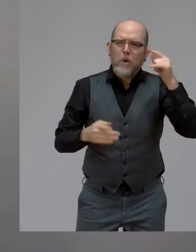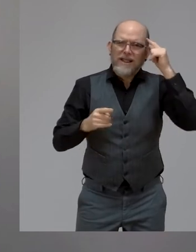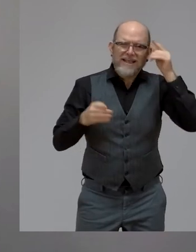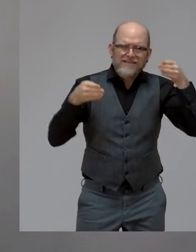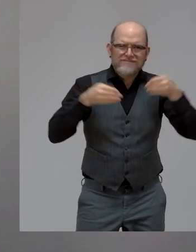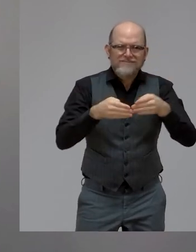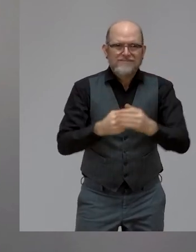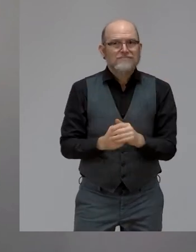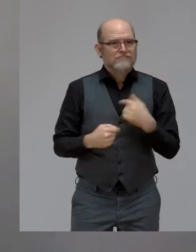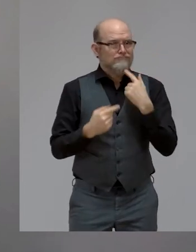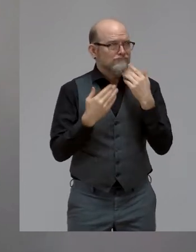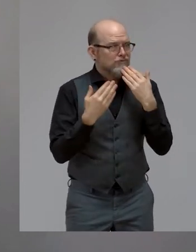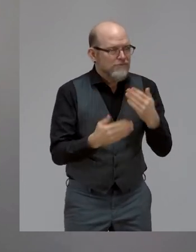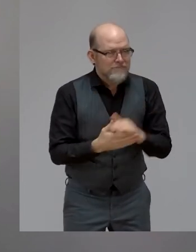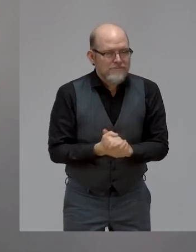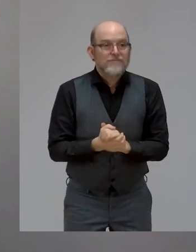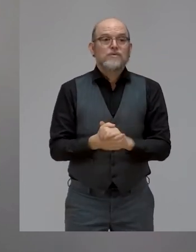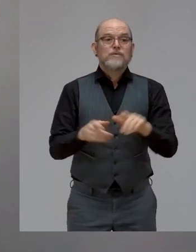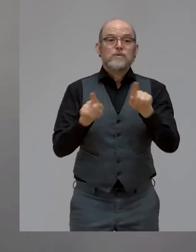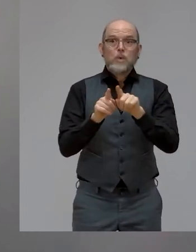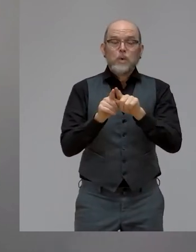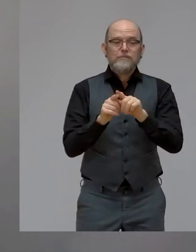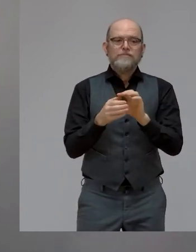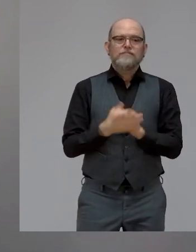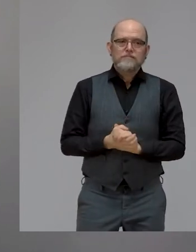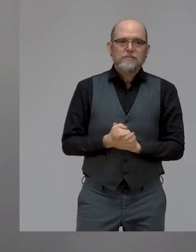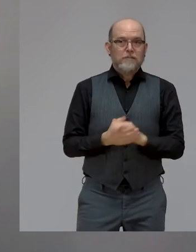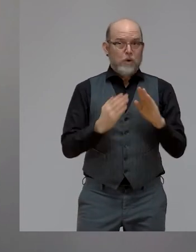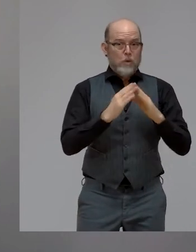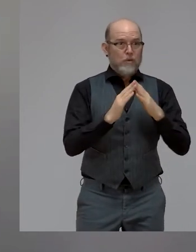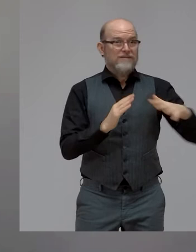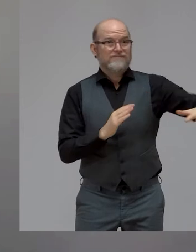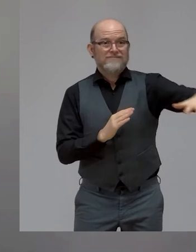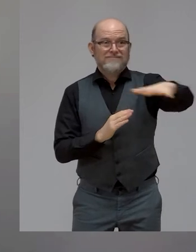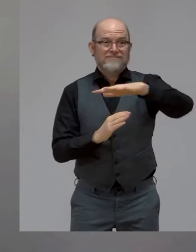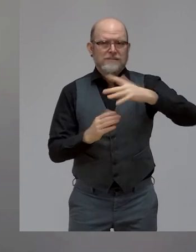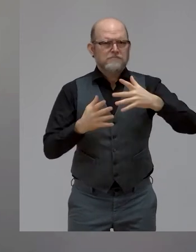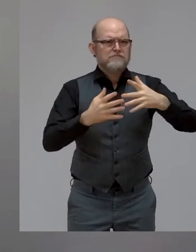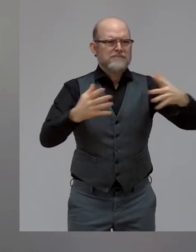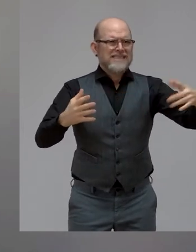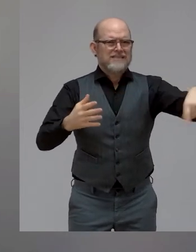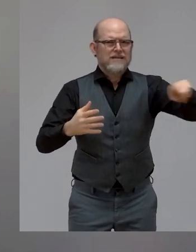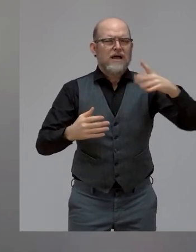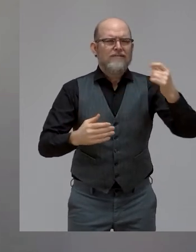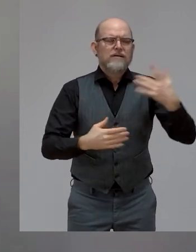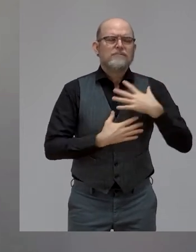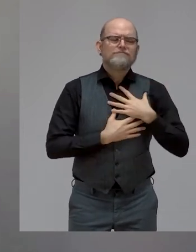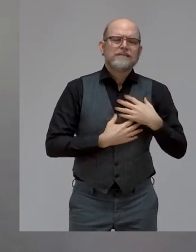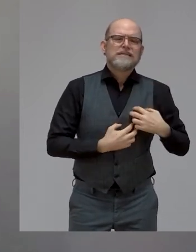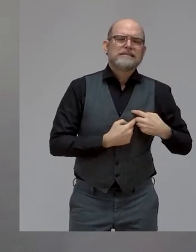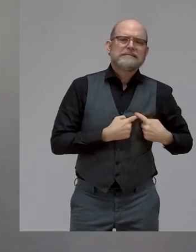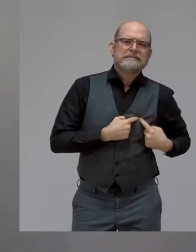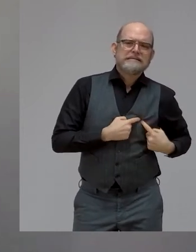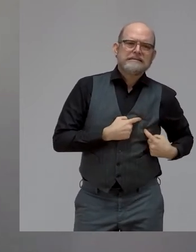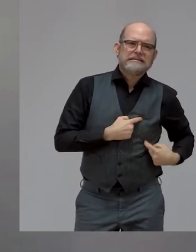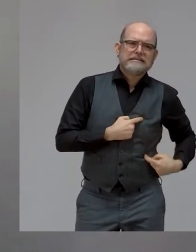the huge pain and hardship our community have faced all around the world. It has been an incredibly hard time. And there is no